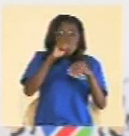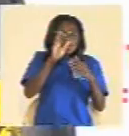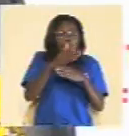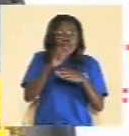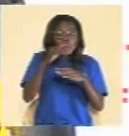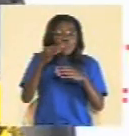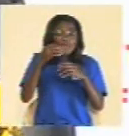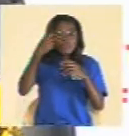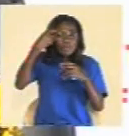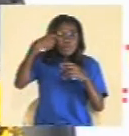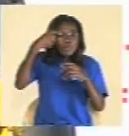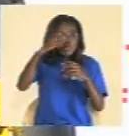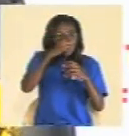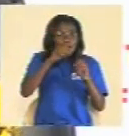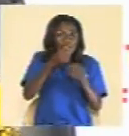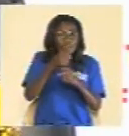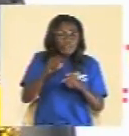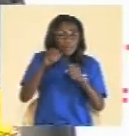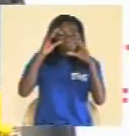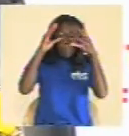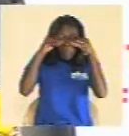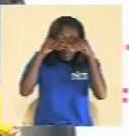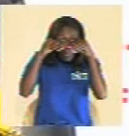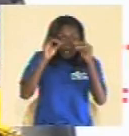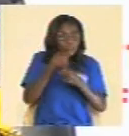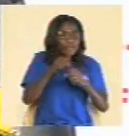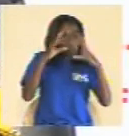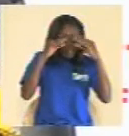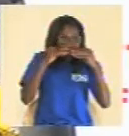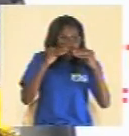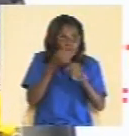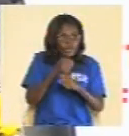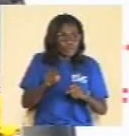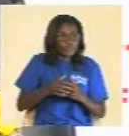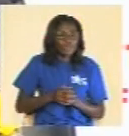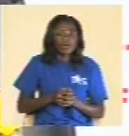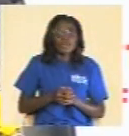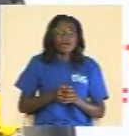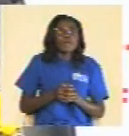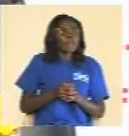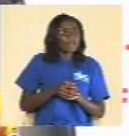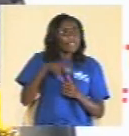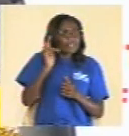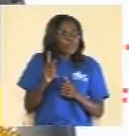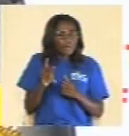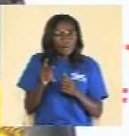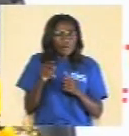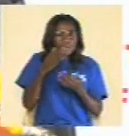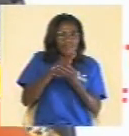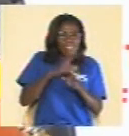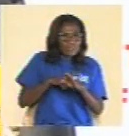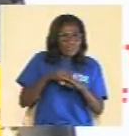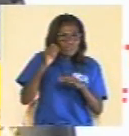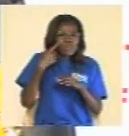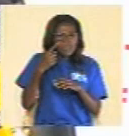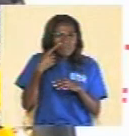paralyzed, they do not close. And there's reduced sensation even to the surface of the eye. And then you get small ulceration. That's where